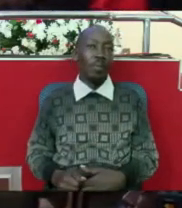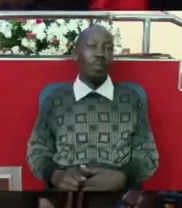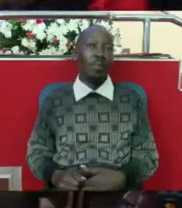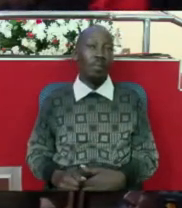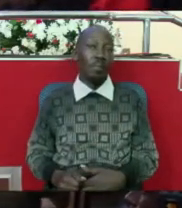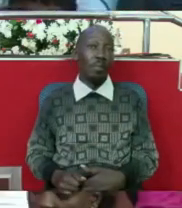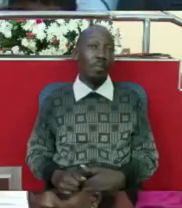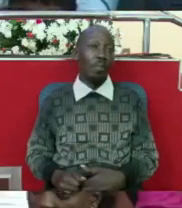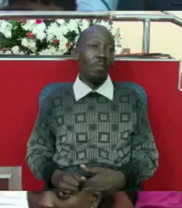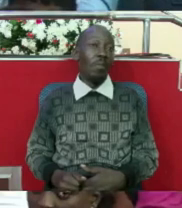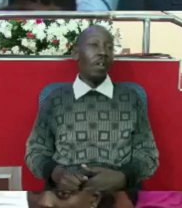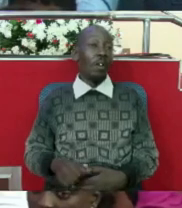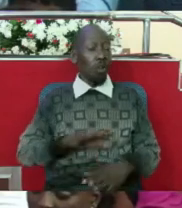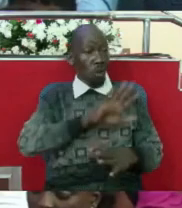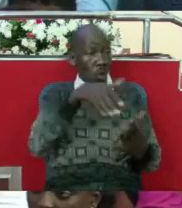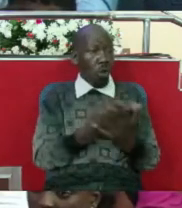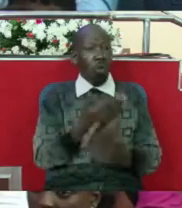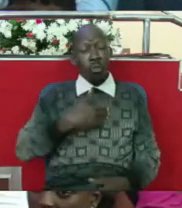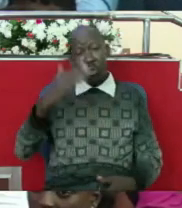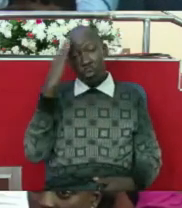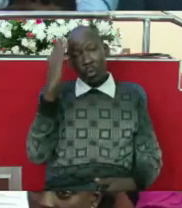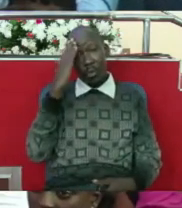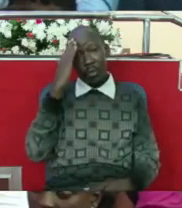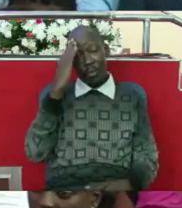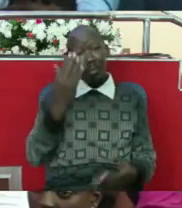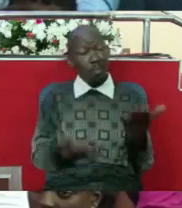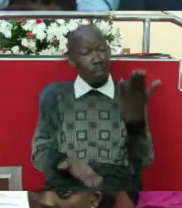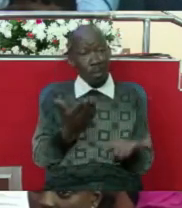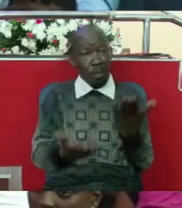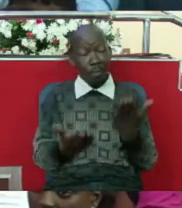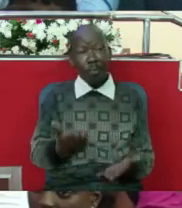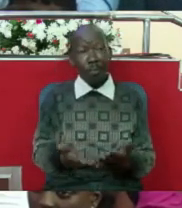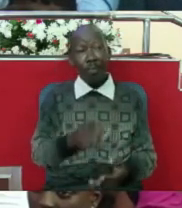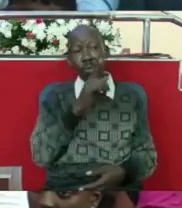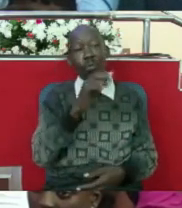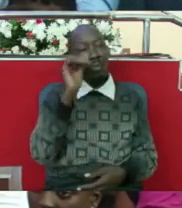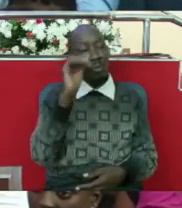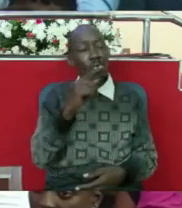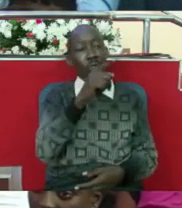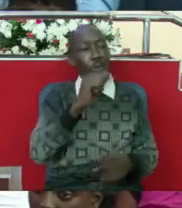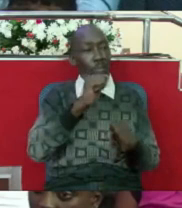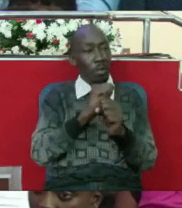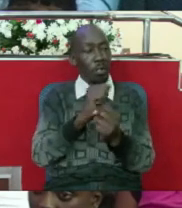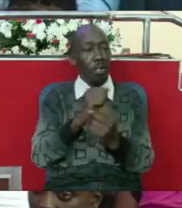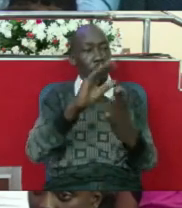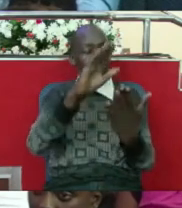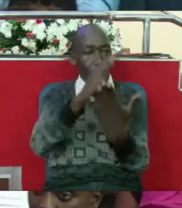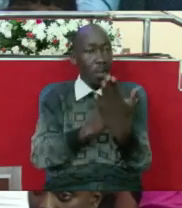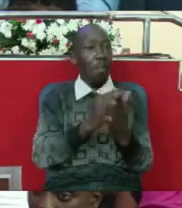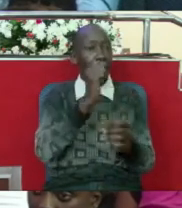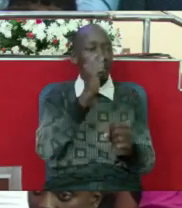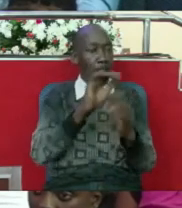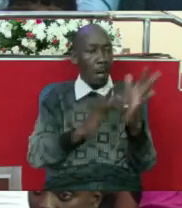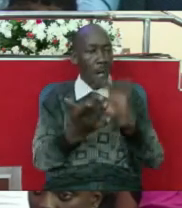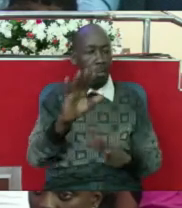Now, unless you're all-knowing, kama vile unavyojua, maybe you should schedule a Bible study with me. Pengine